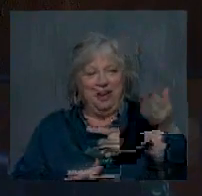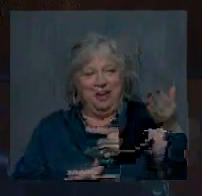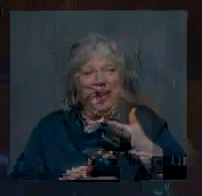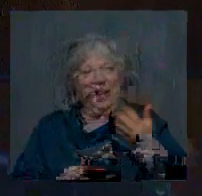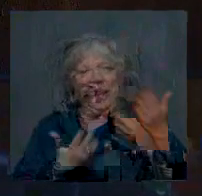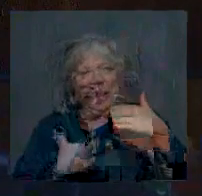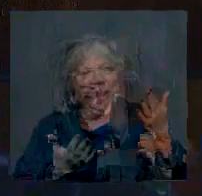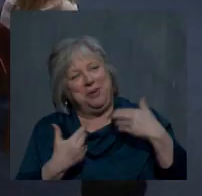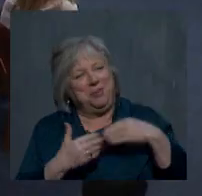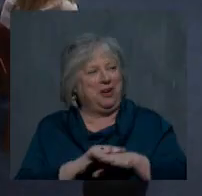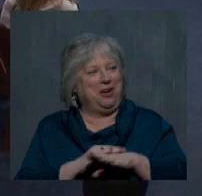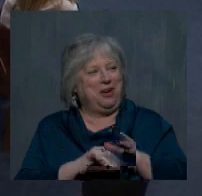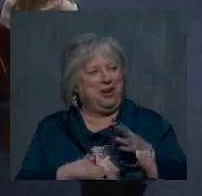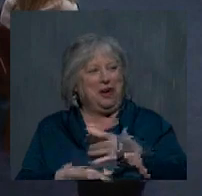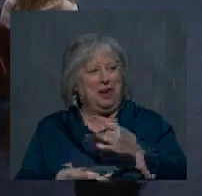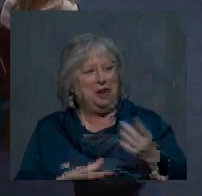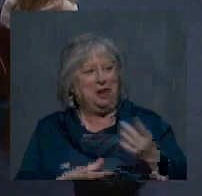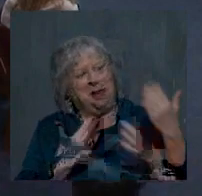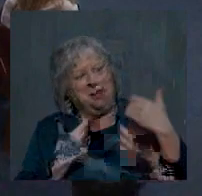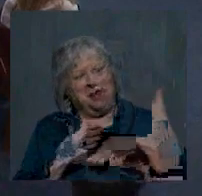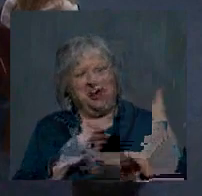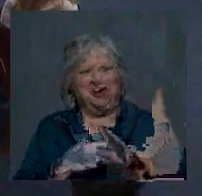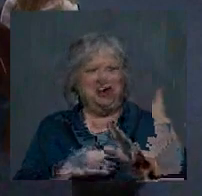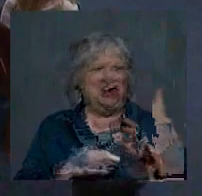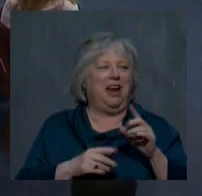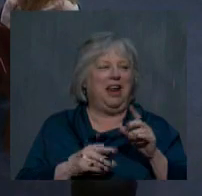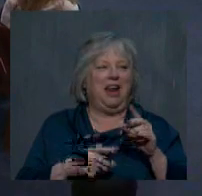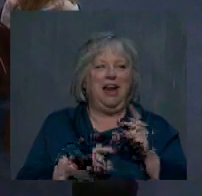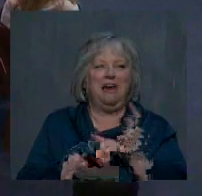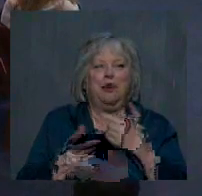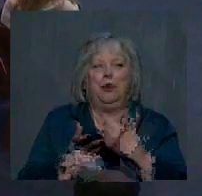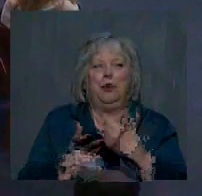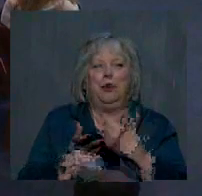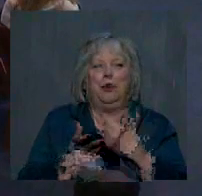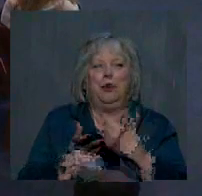I'd like to invite him